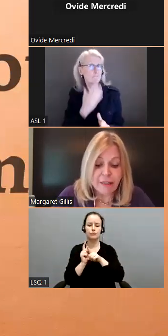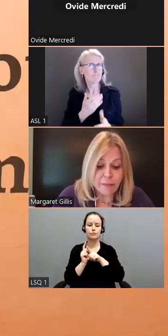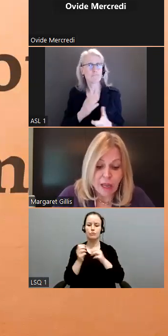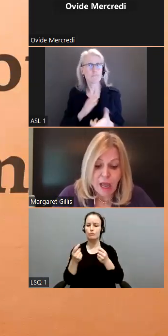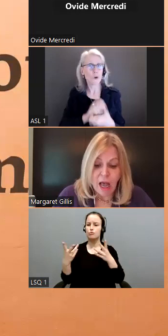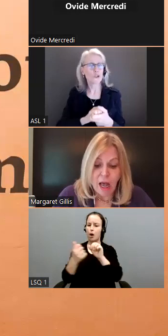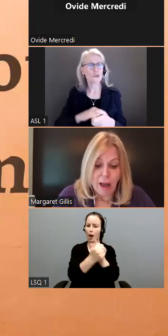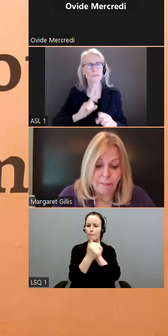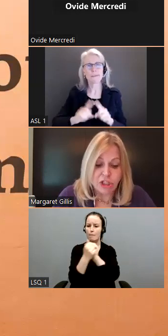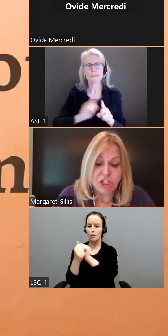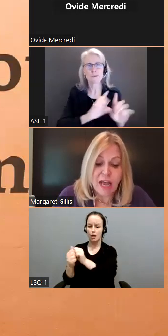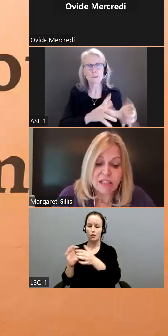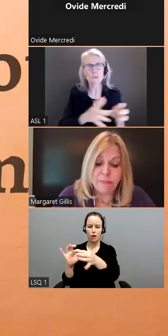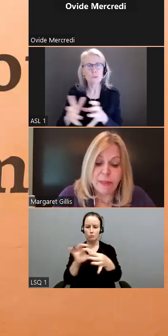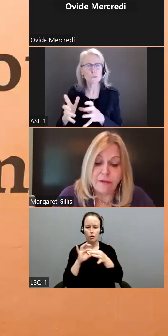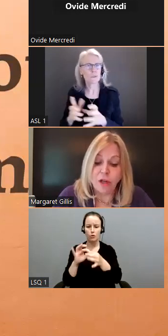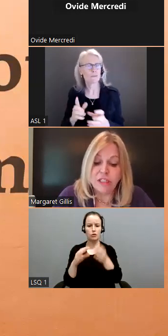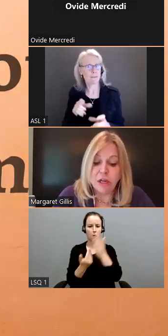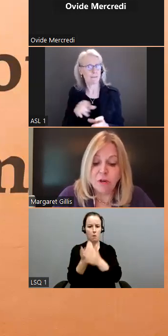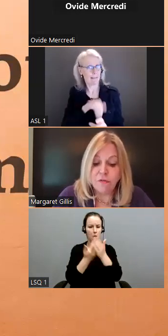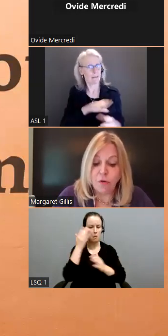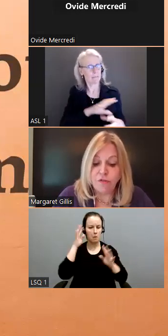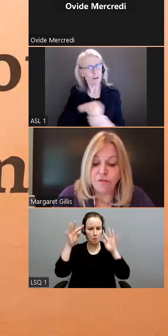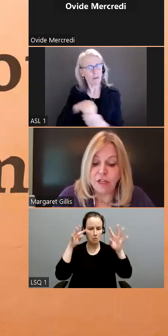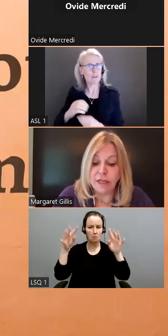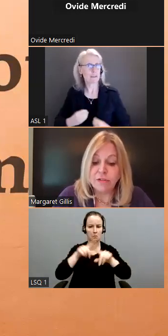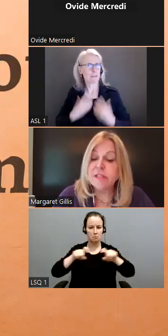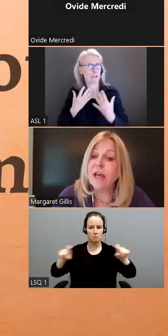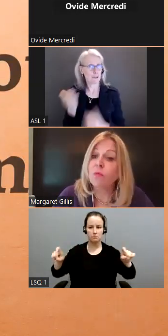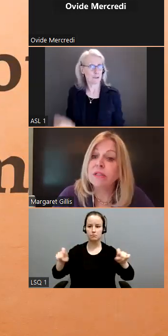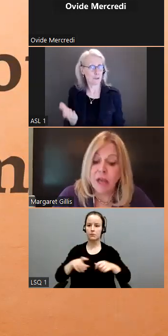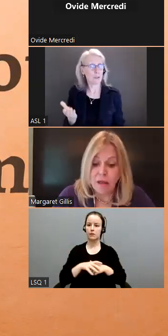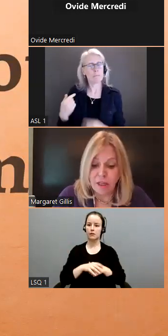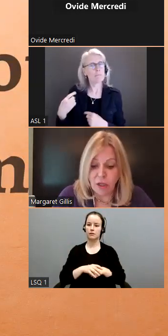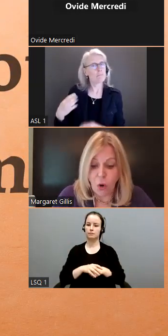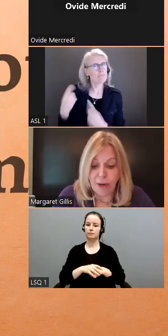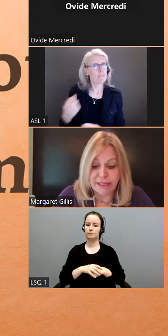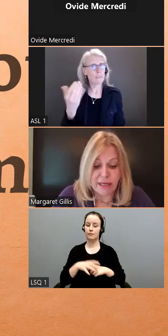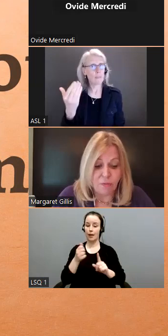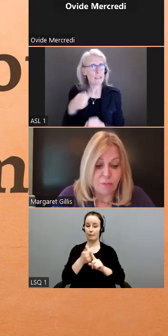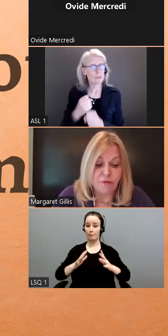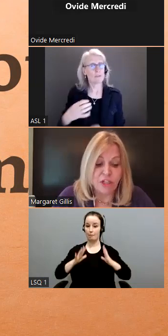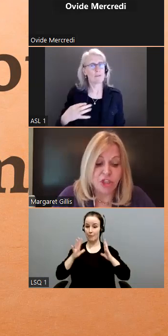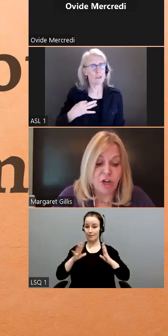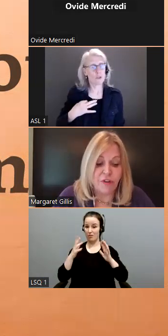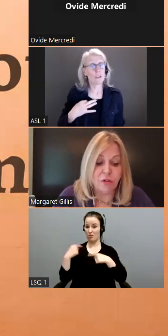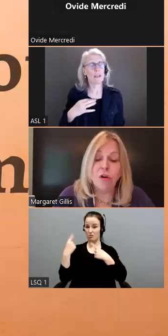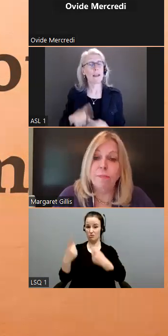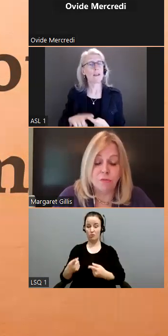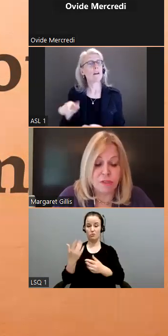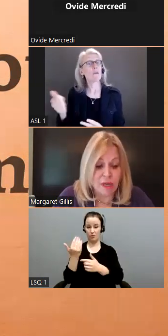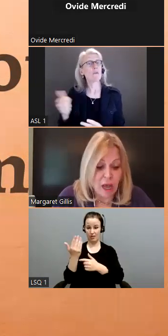with. She has been volunteering for over 15 years and was the co-president with Prevention of